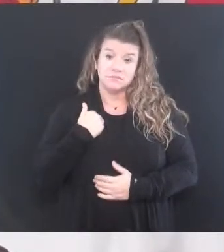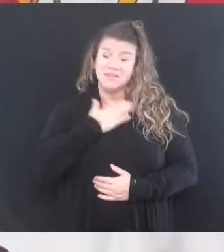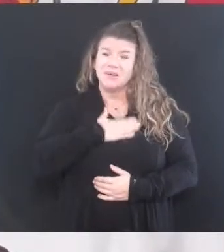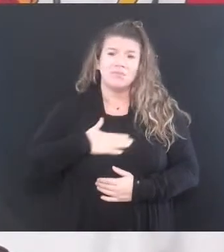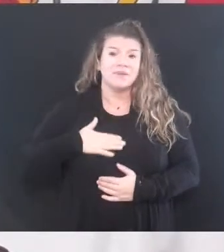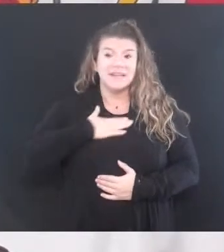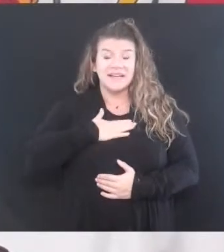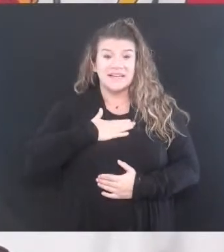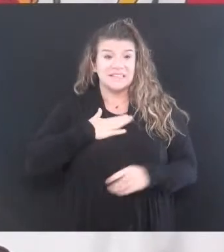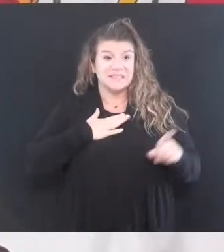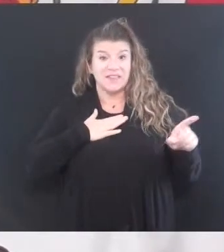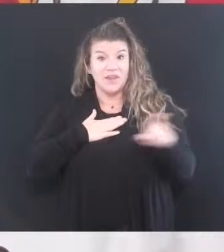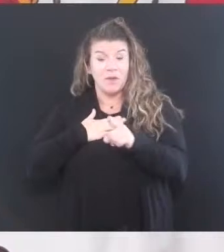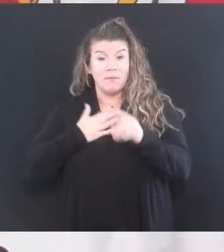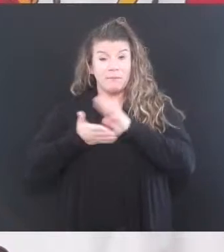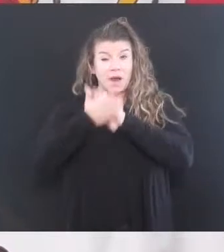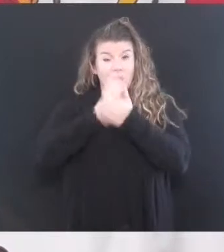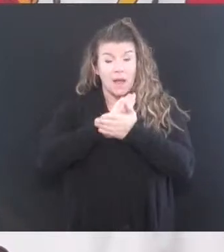just don't let them become a number.